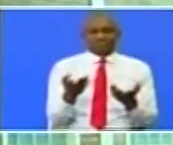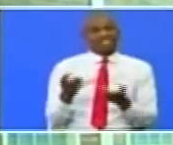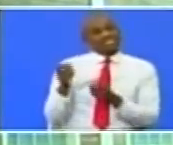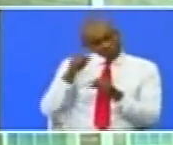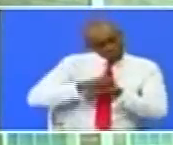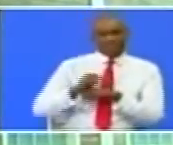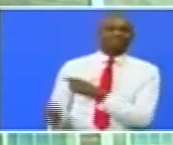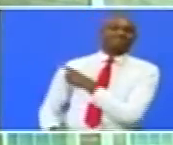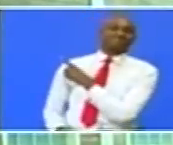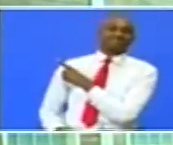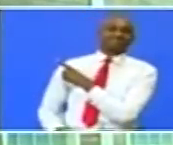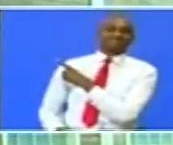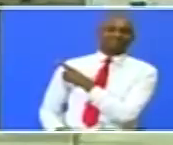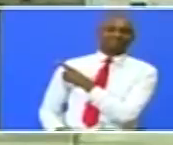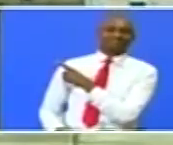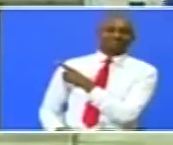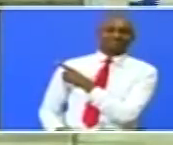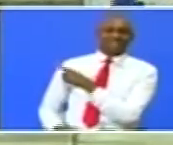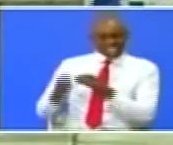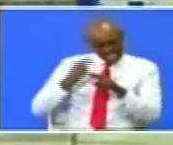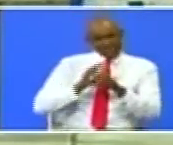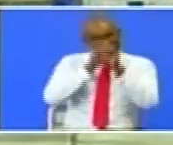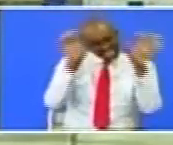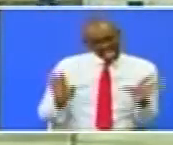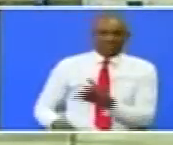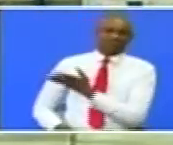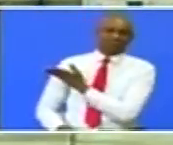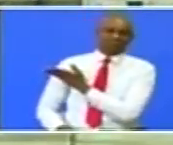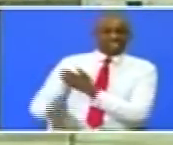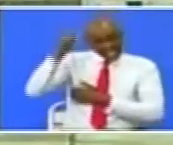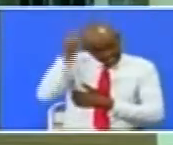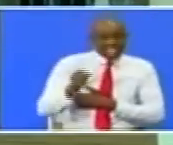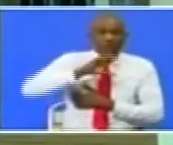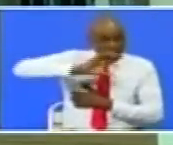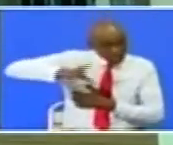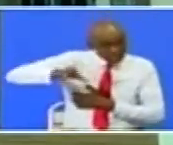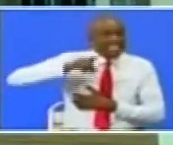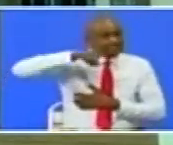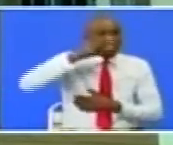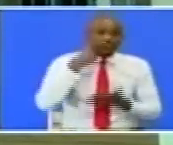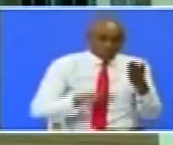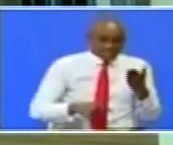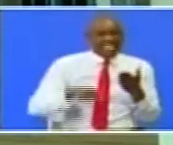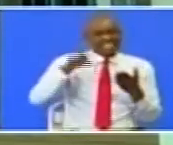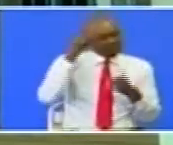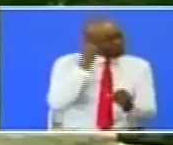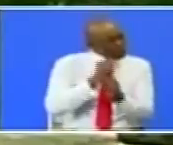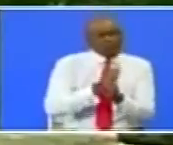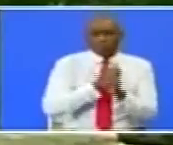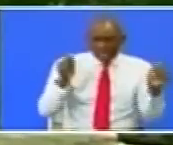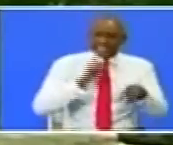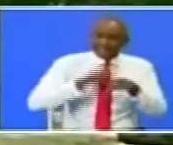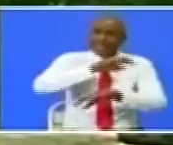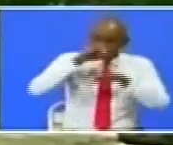This is the school, Naramat Academy in Matasia, Kajiado County, a school that prides itself as a performer when it comes